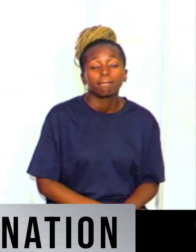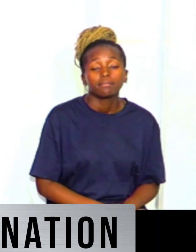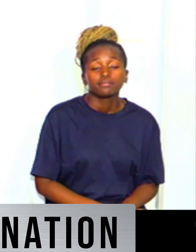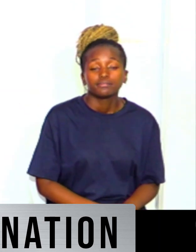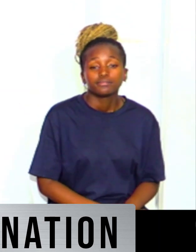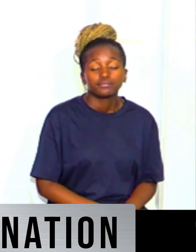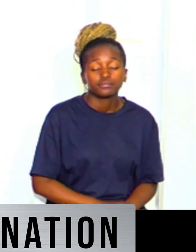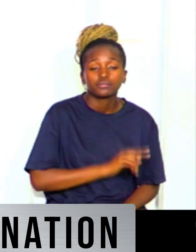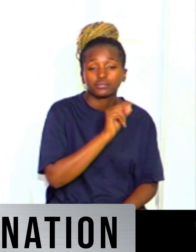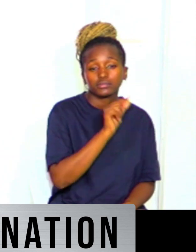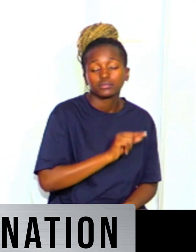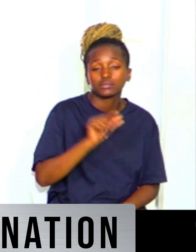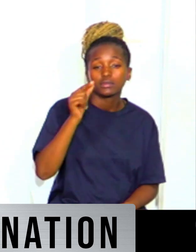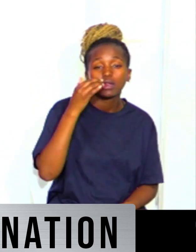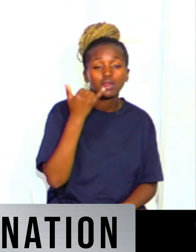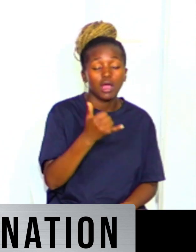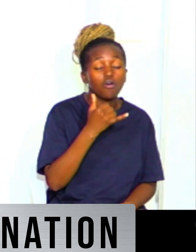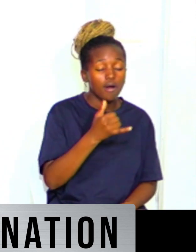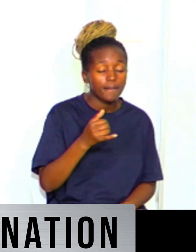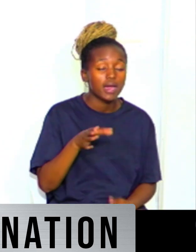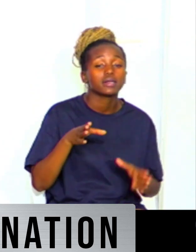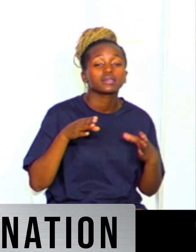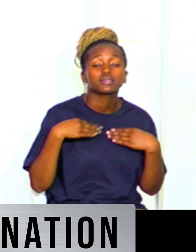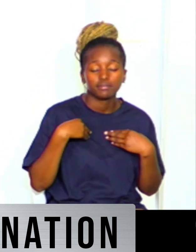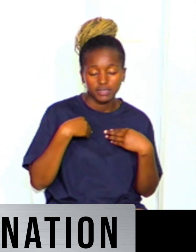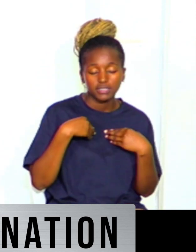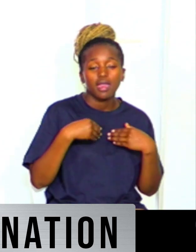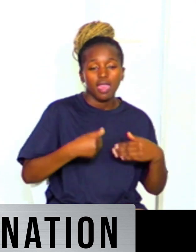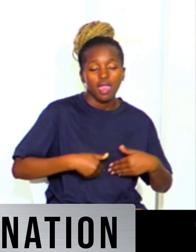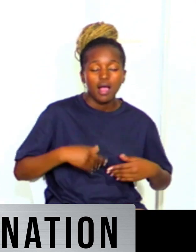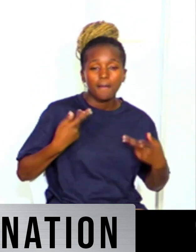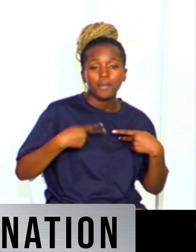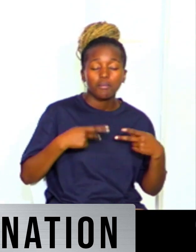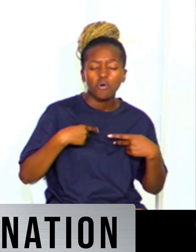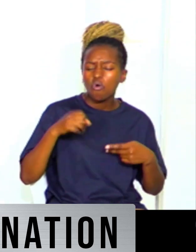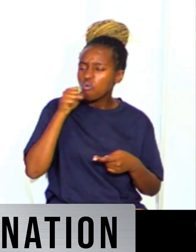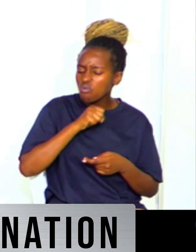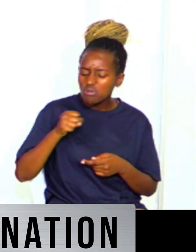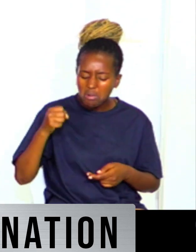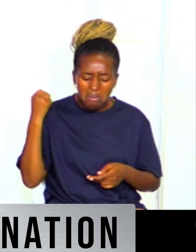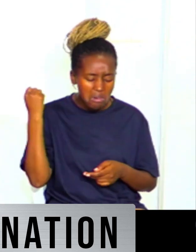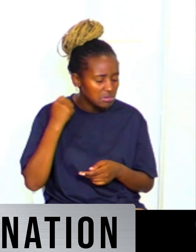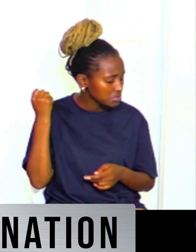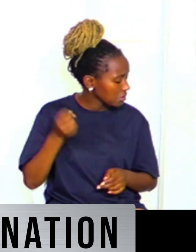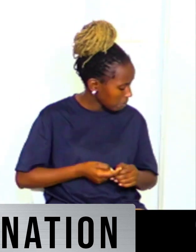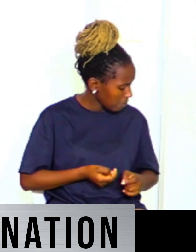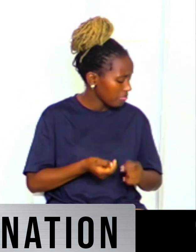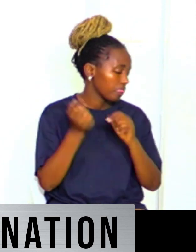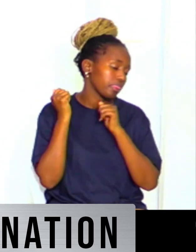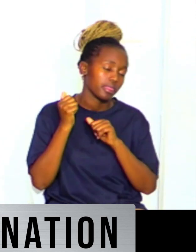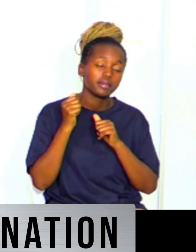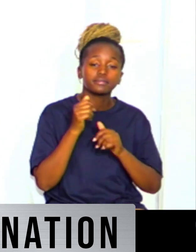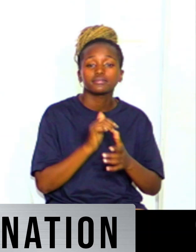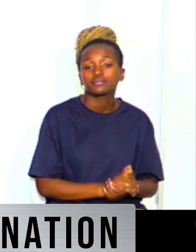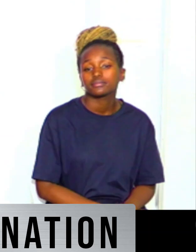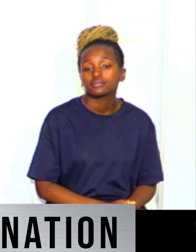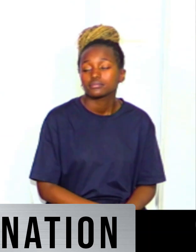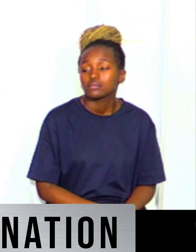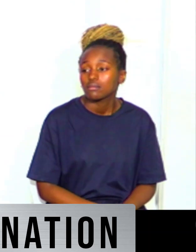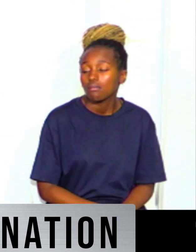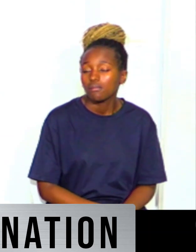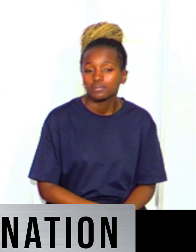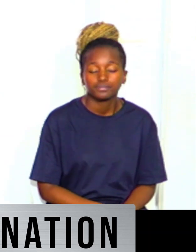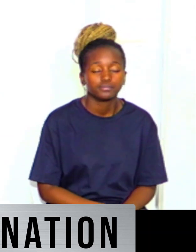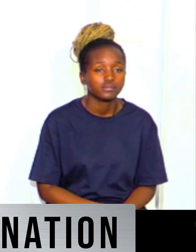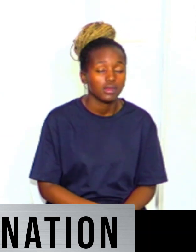The Gen Z, those are old politics, they are gone. Atwani has been pushing for the coming up of the